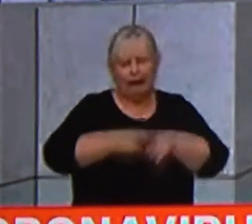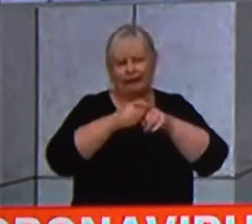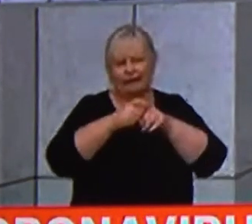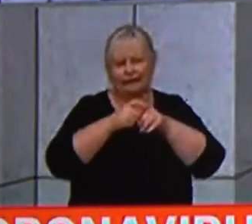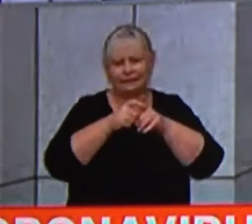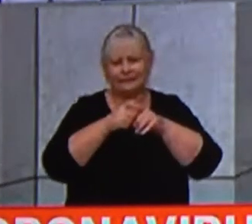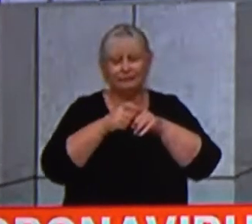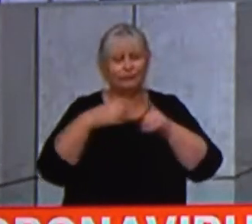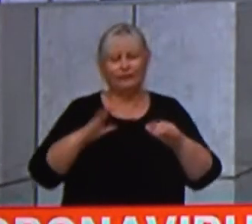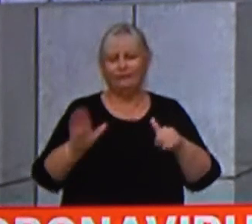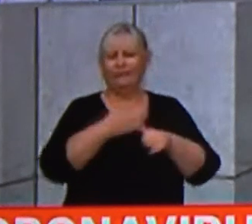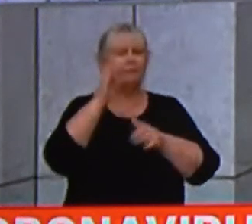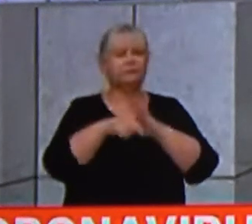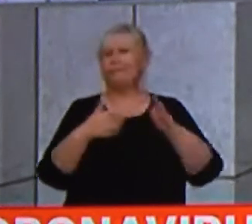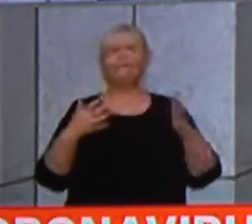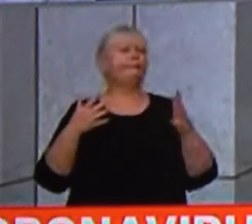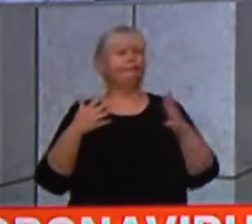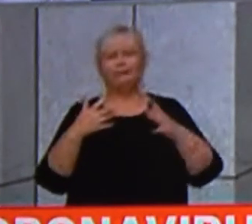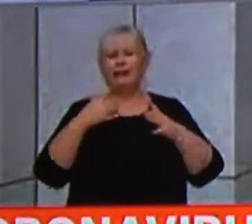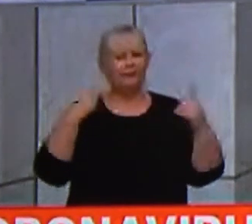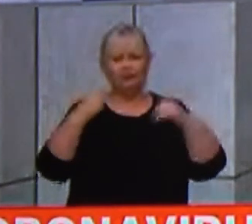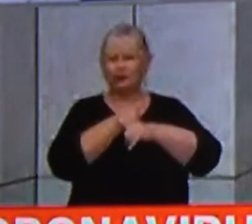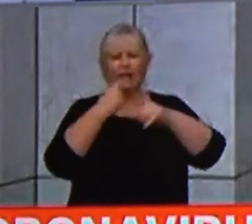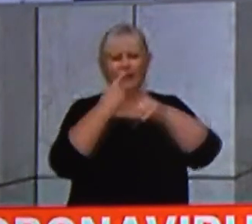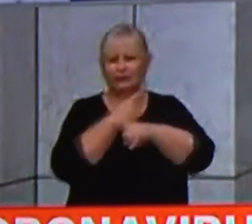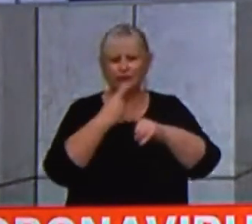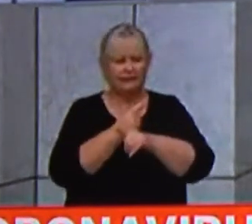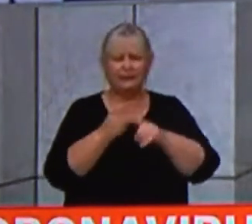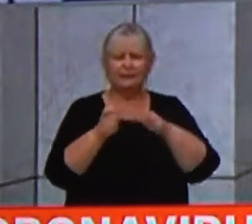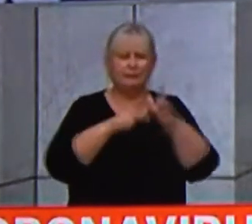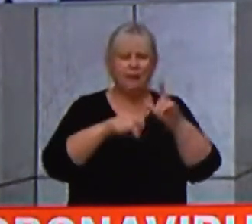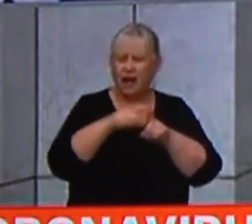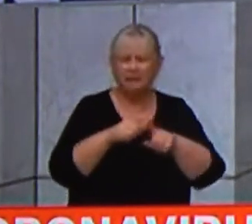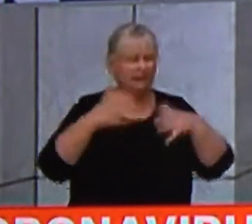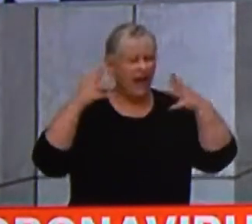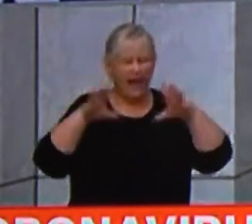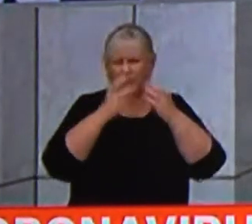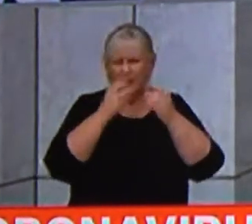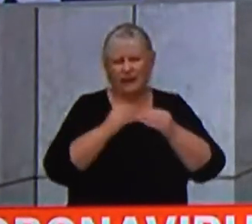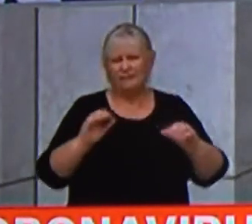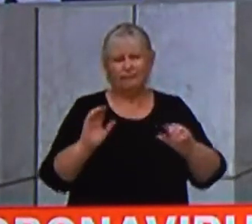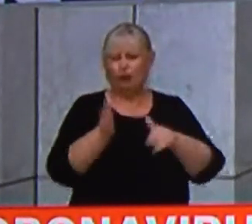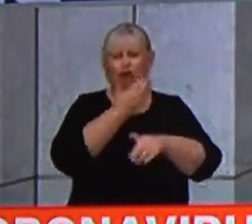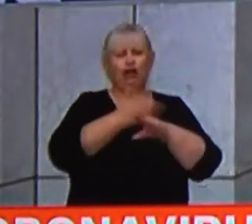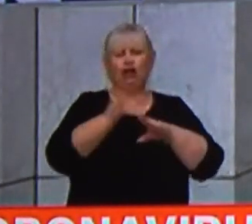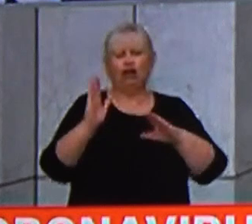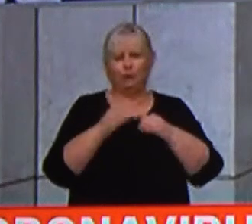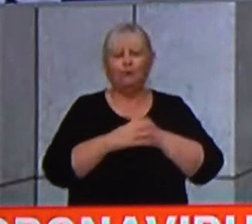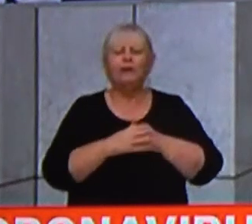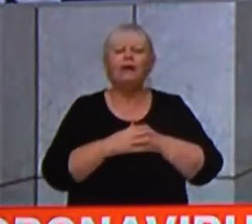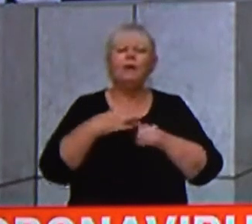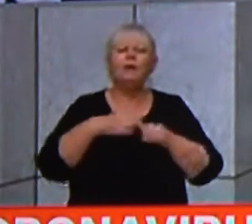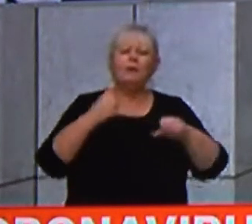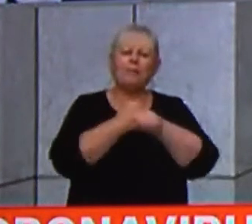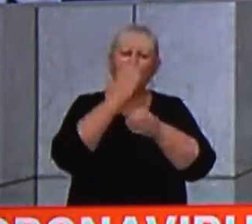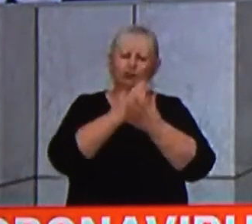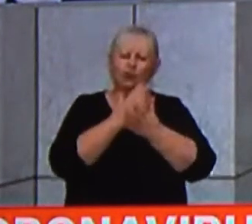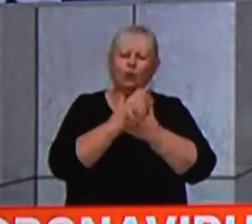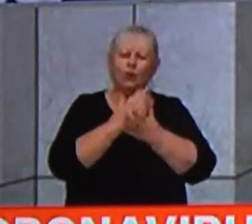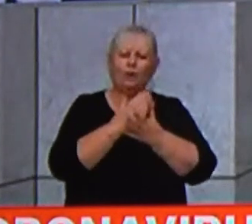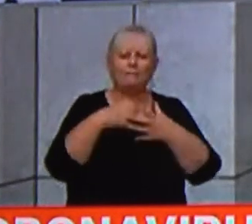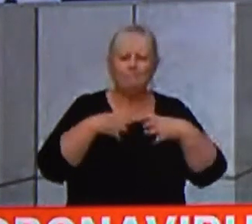recent days to ensure that we can provide further boosted income support across the Australian economy. We're being